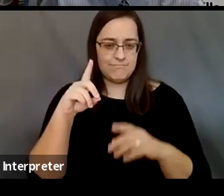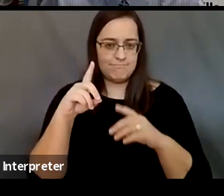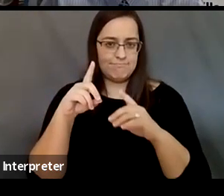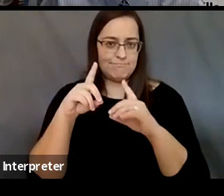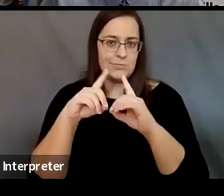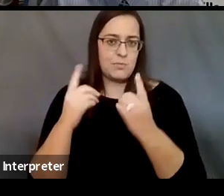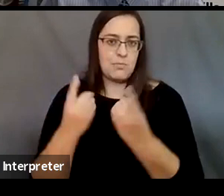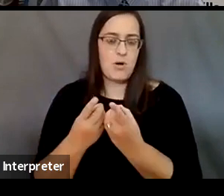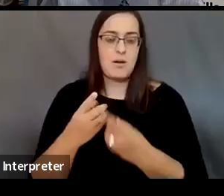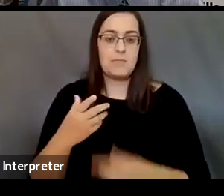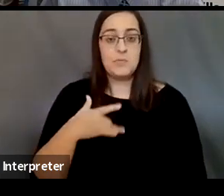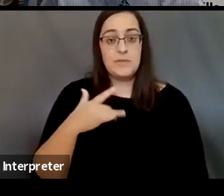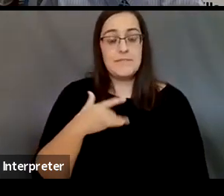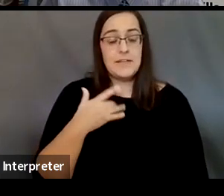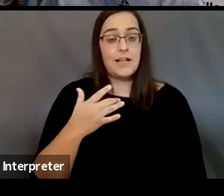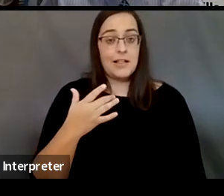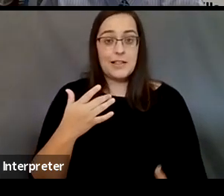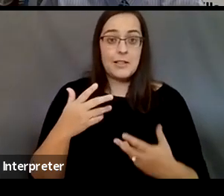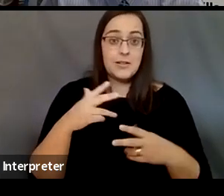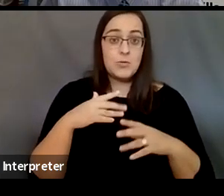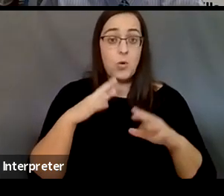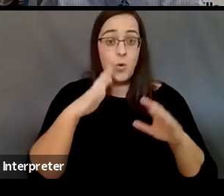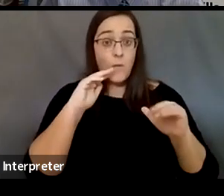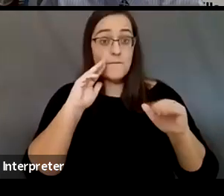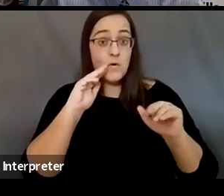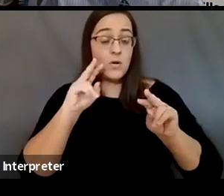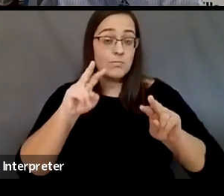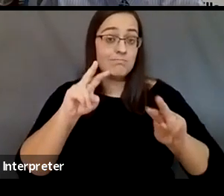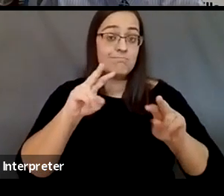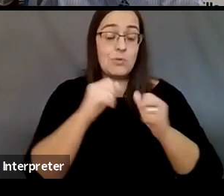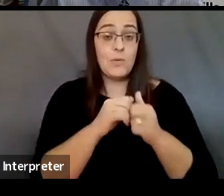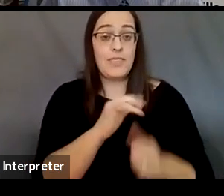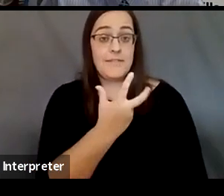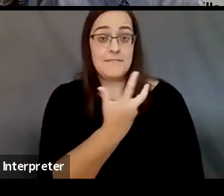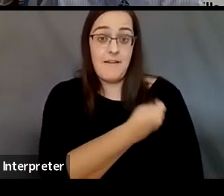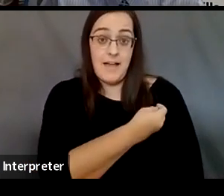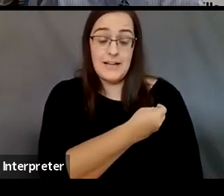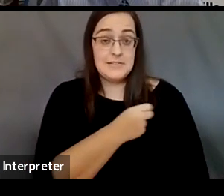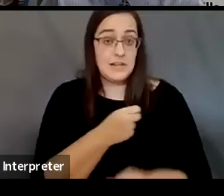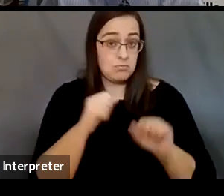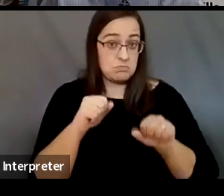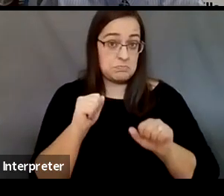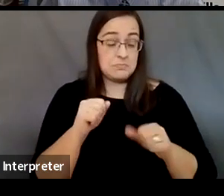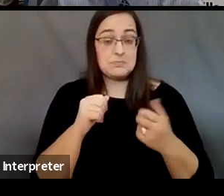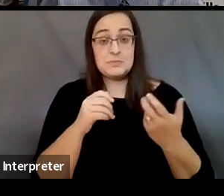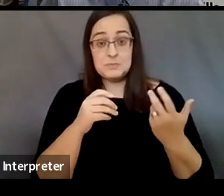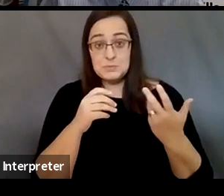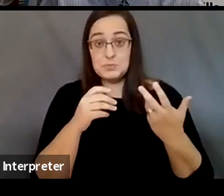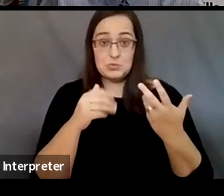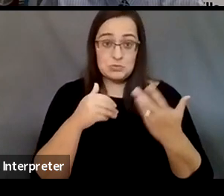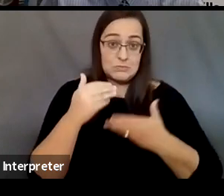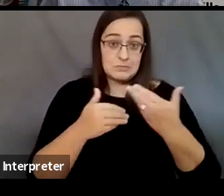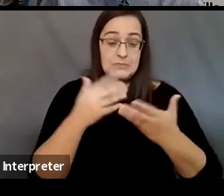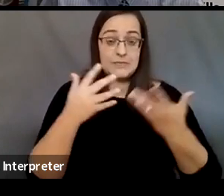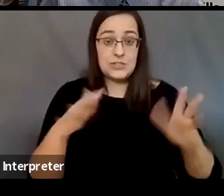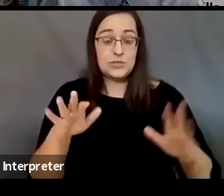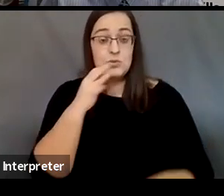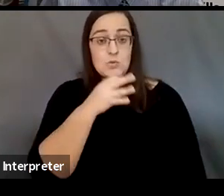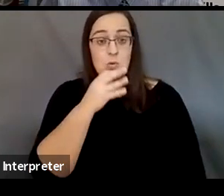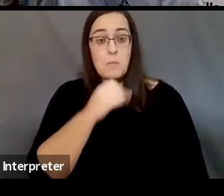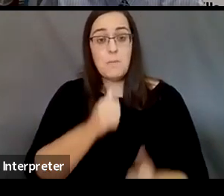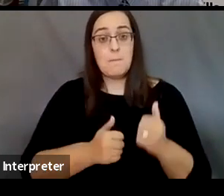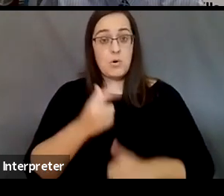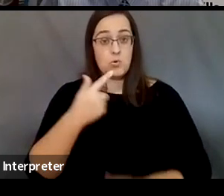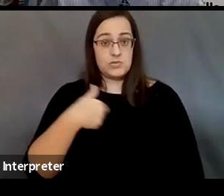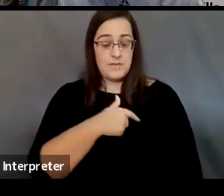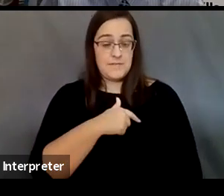some positivity on the horizon here with the vaccination potential. I think most of us feel like that's really going to be the